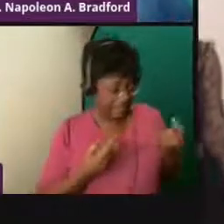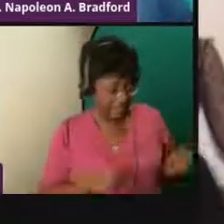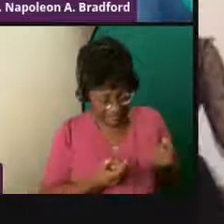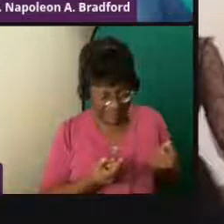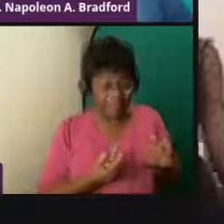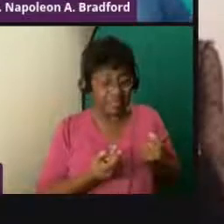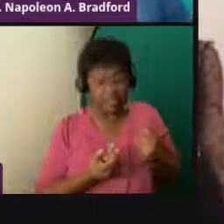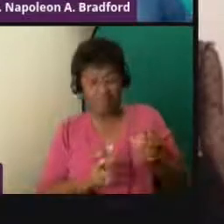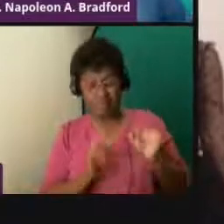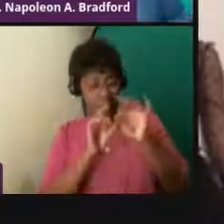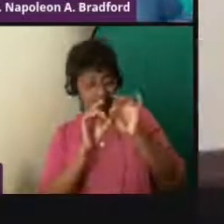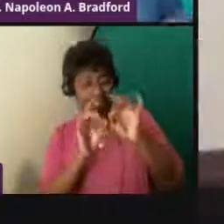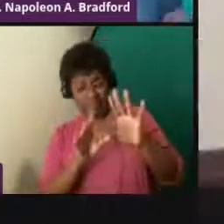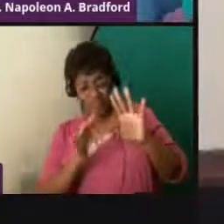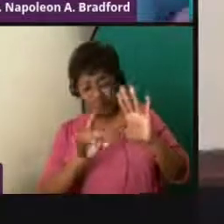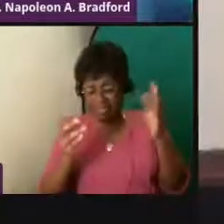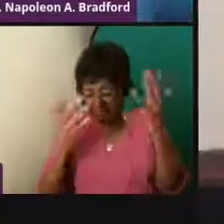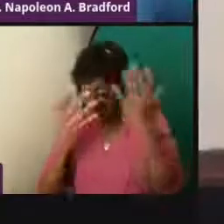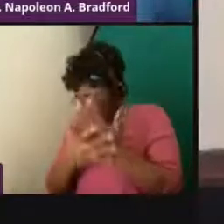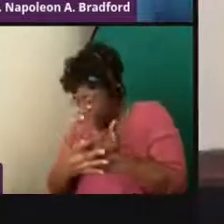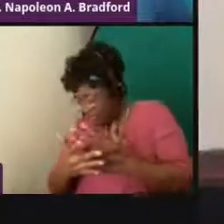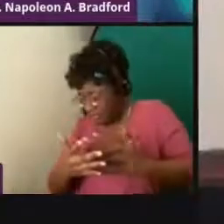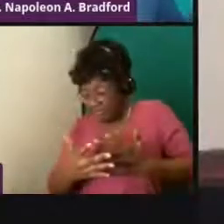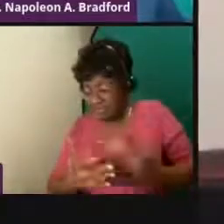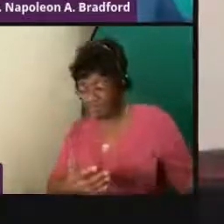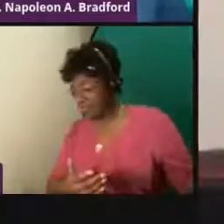lifted all of my